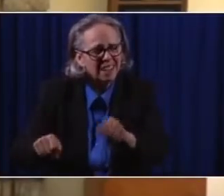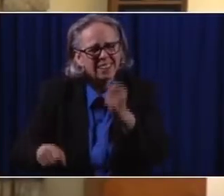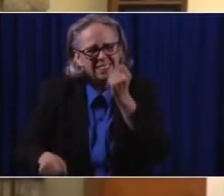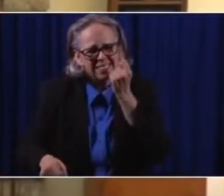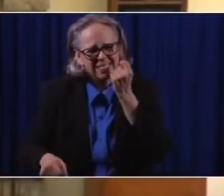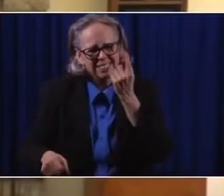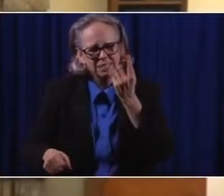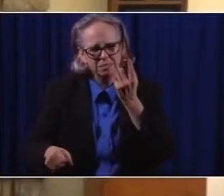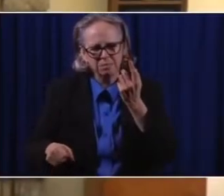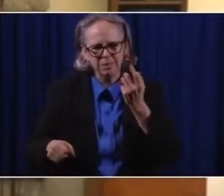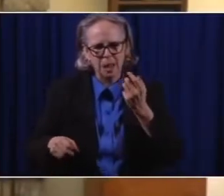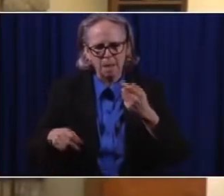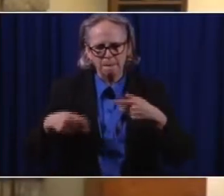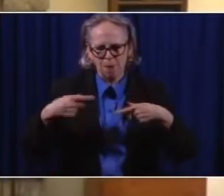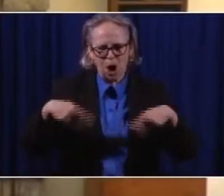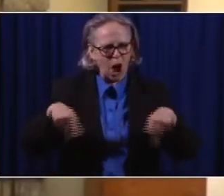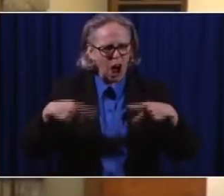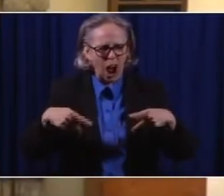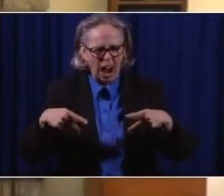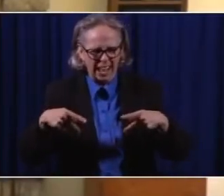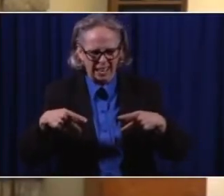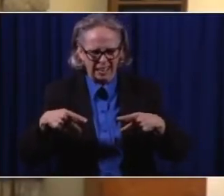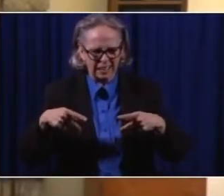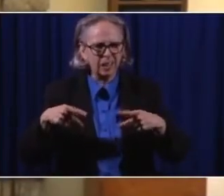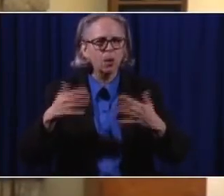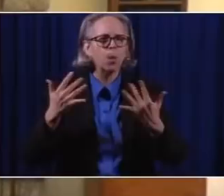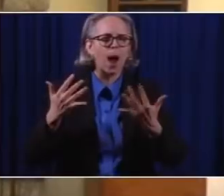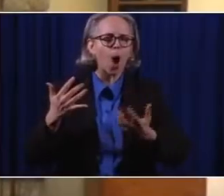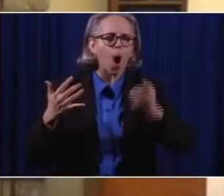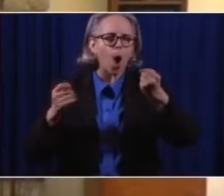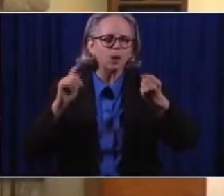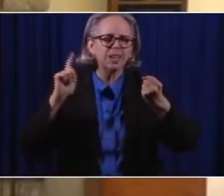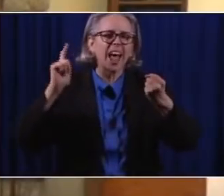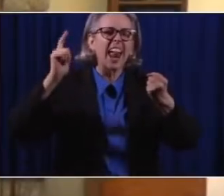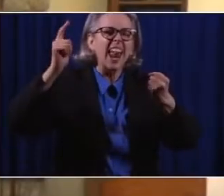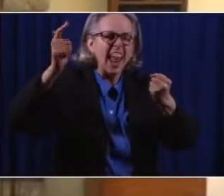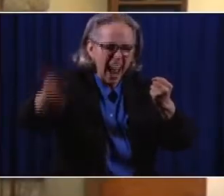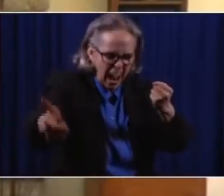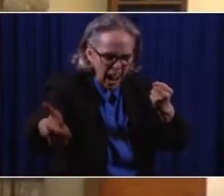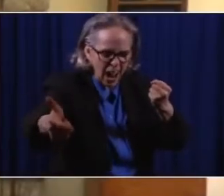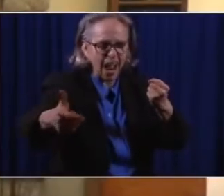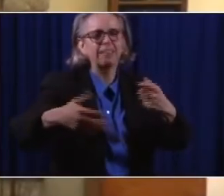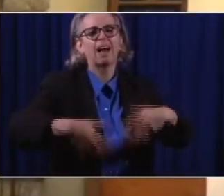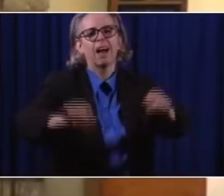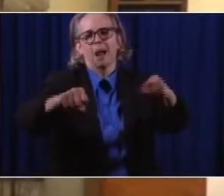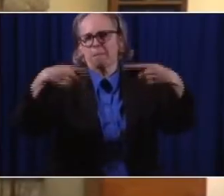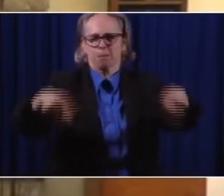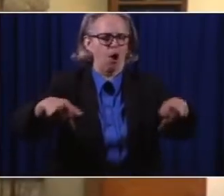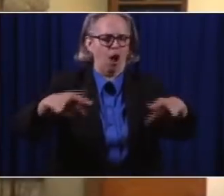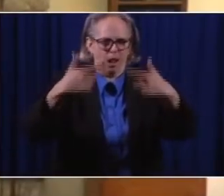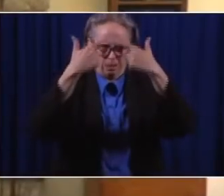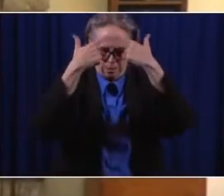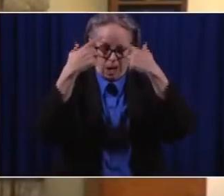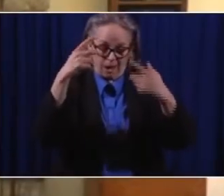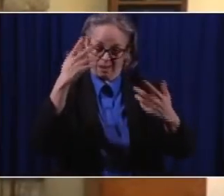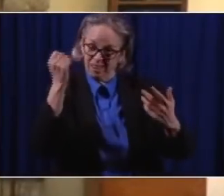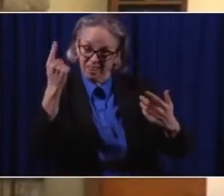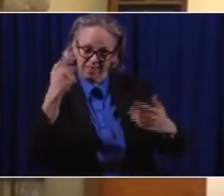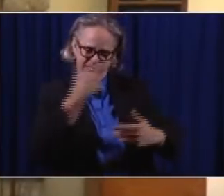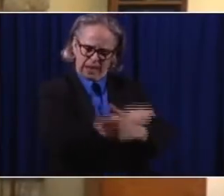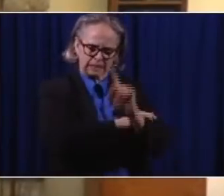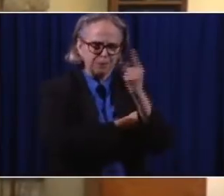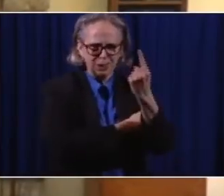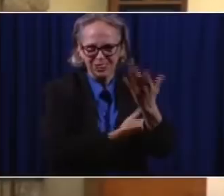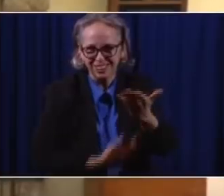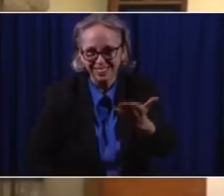party. There's many alternatives, many ways that people can deal with that. And as far as